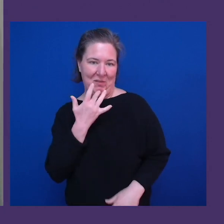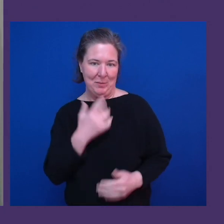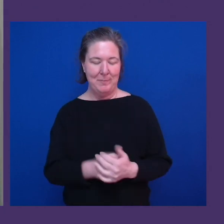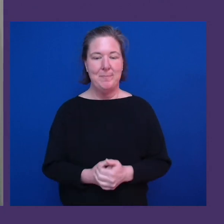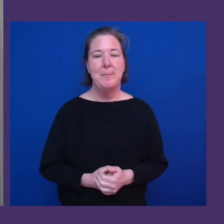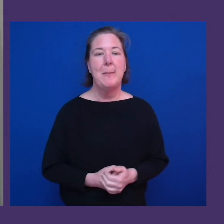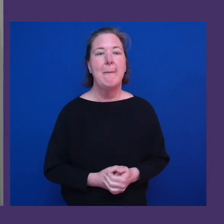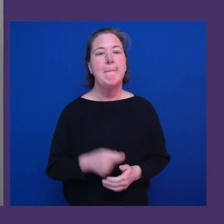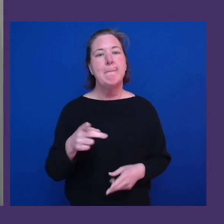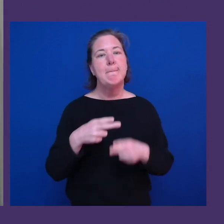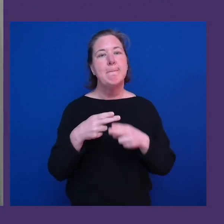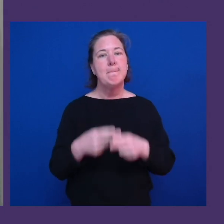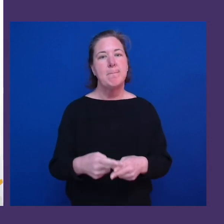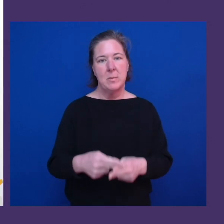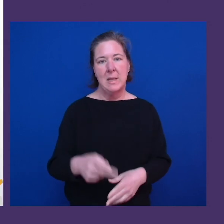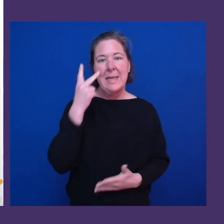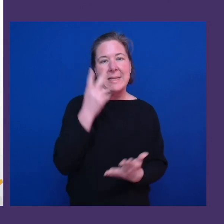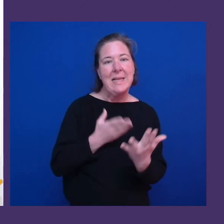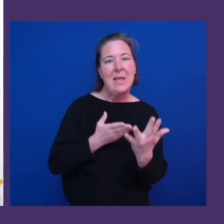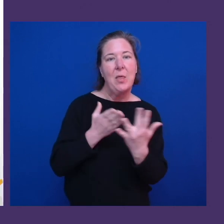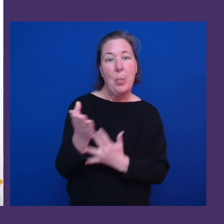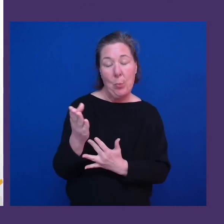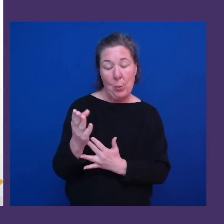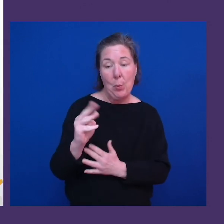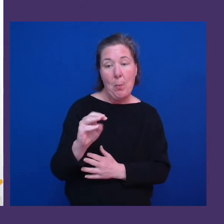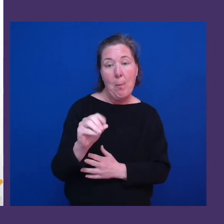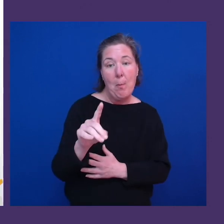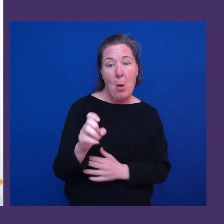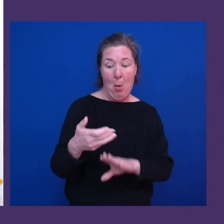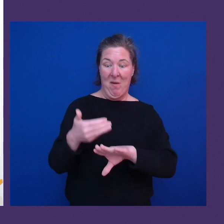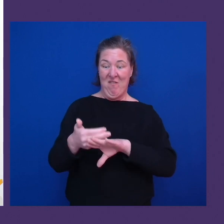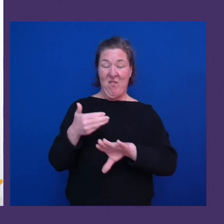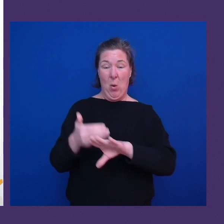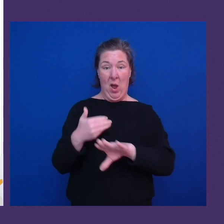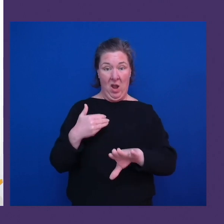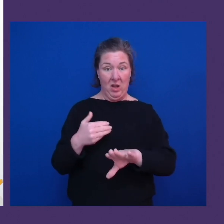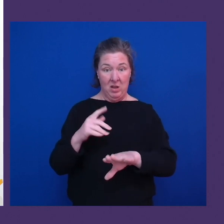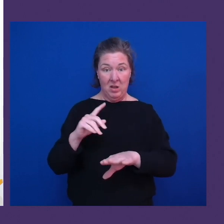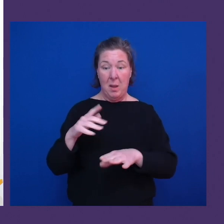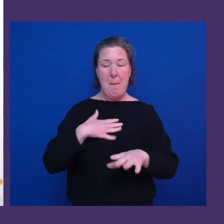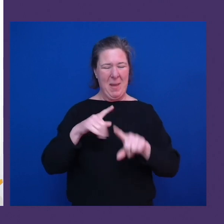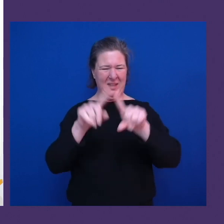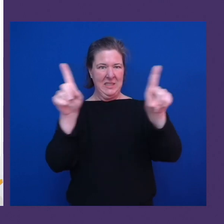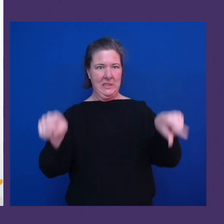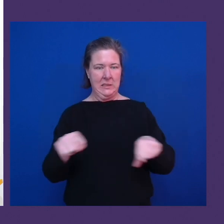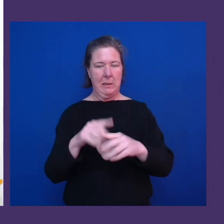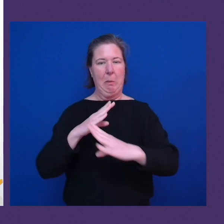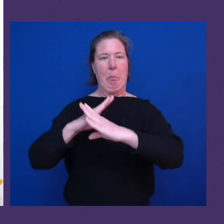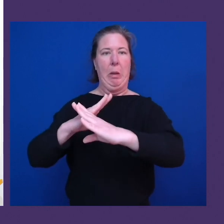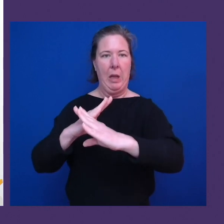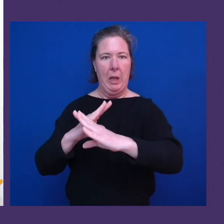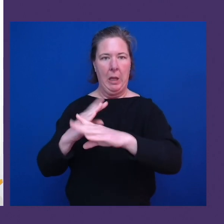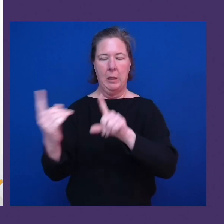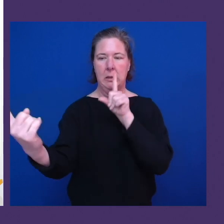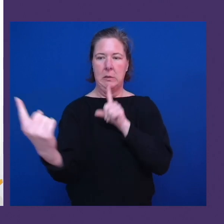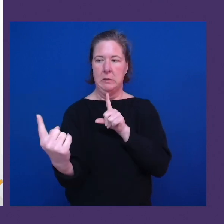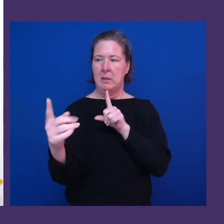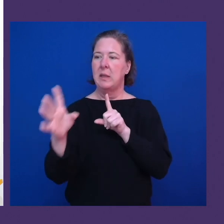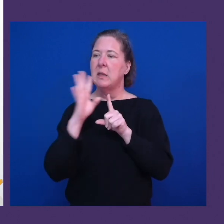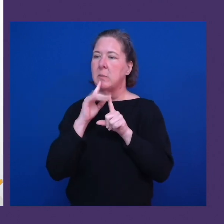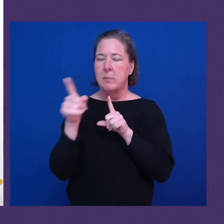It's called see-through mode. Before see-through mode, my device sometimes blocked the view of my speaking partner's